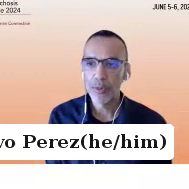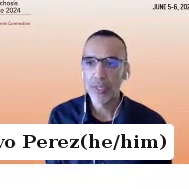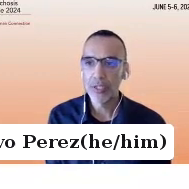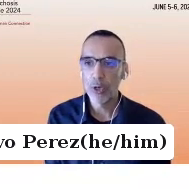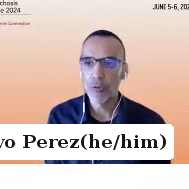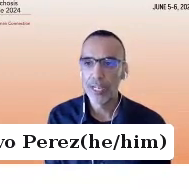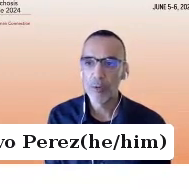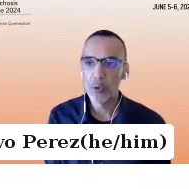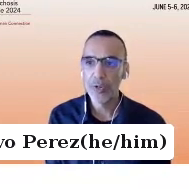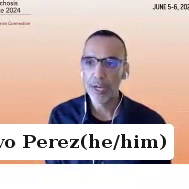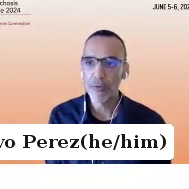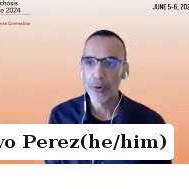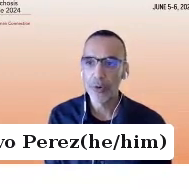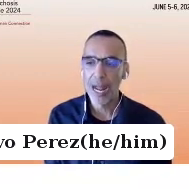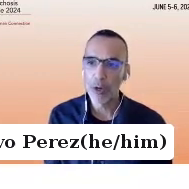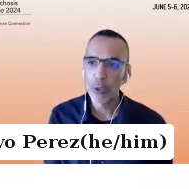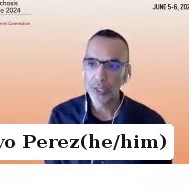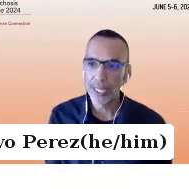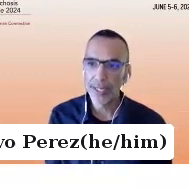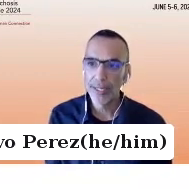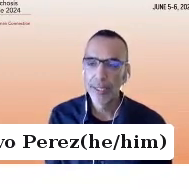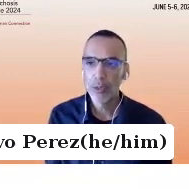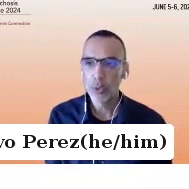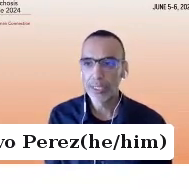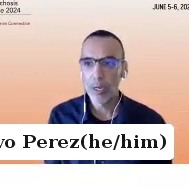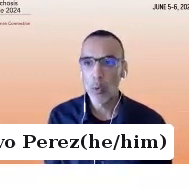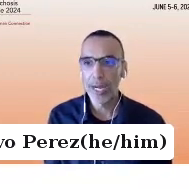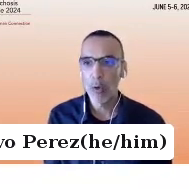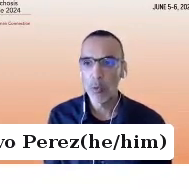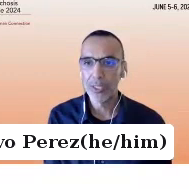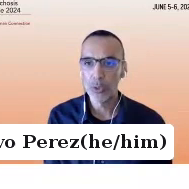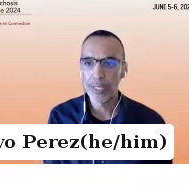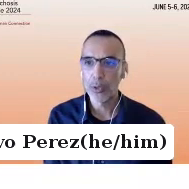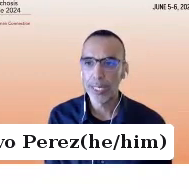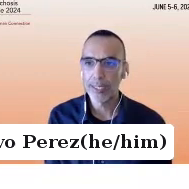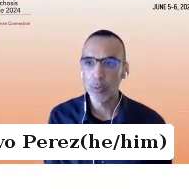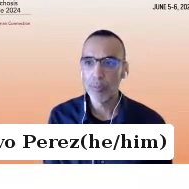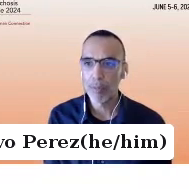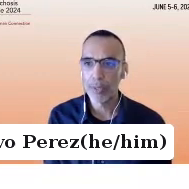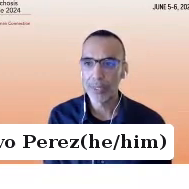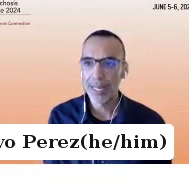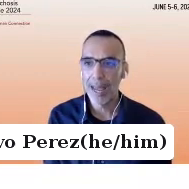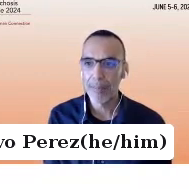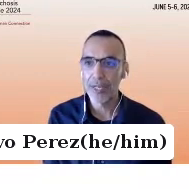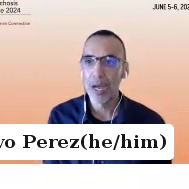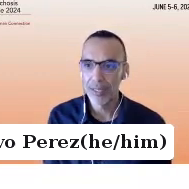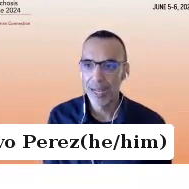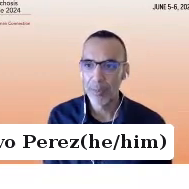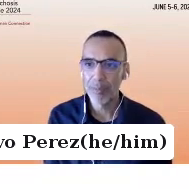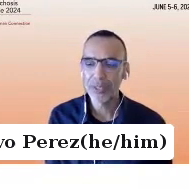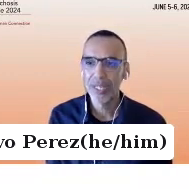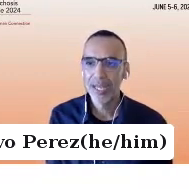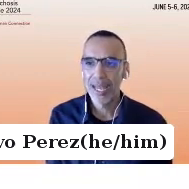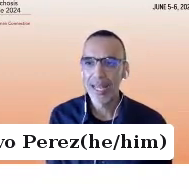the privilege of interviewing her for our newsletter, which is a way how we want to stay connected with members and beyond